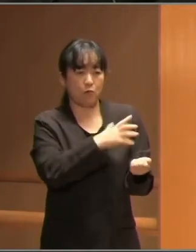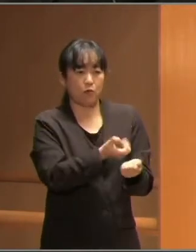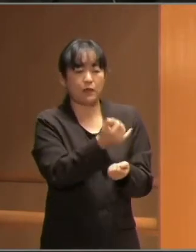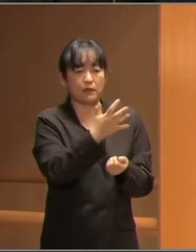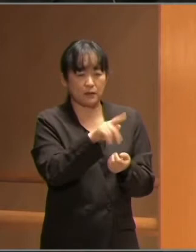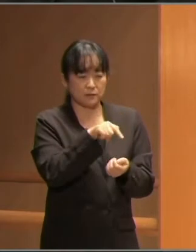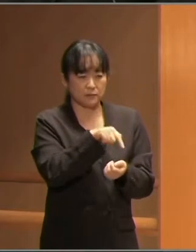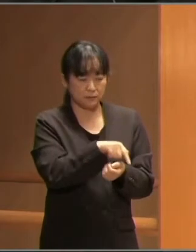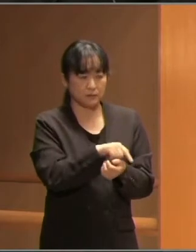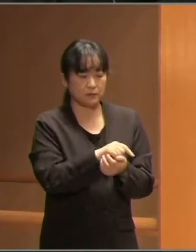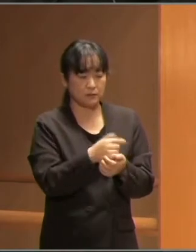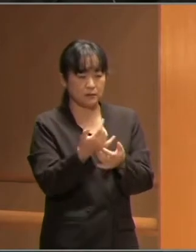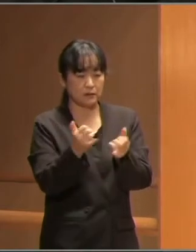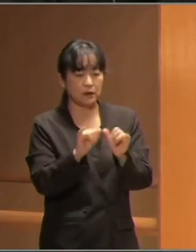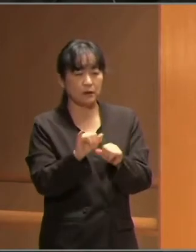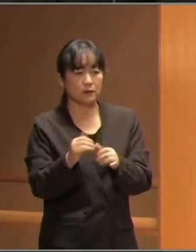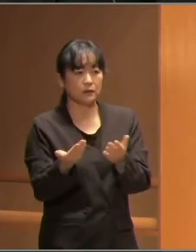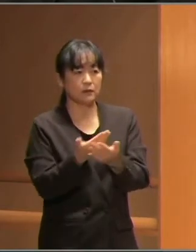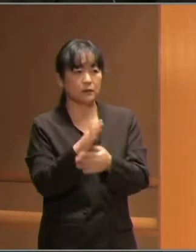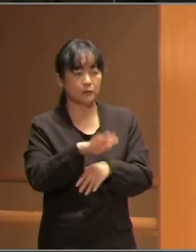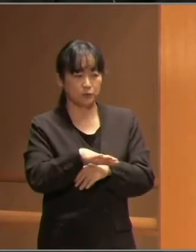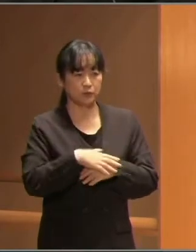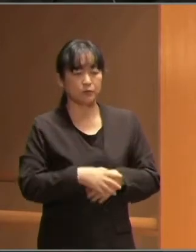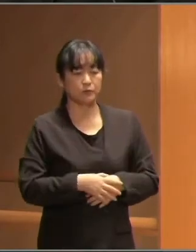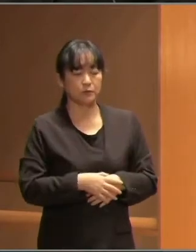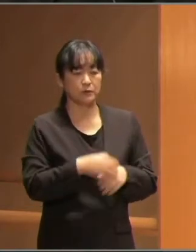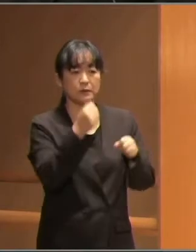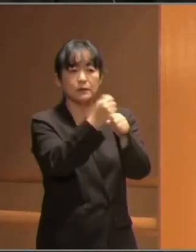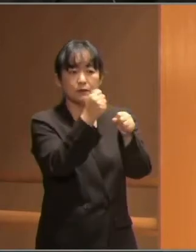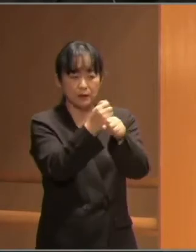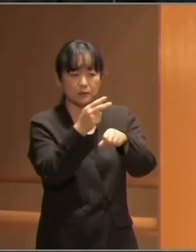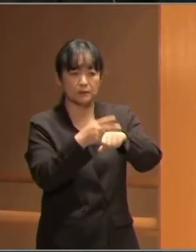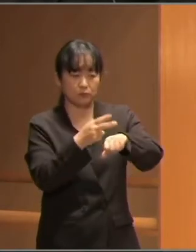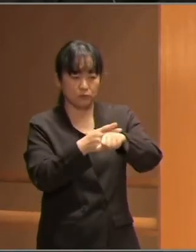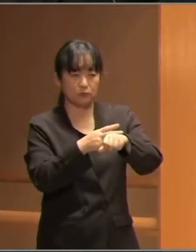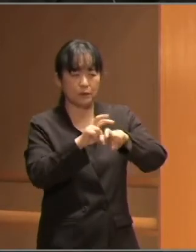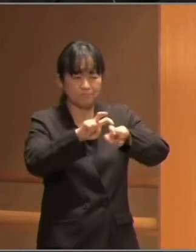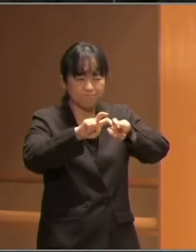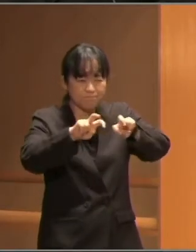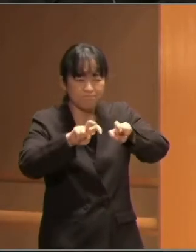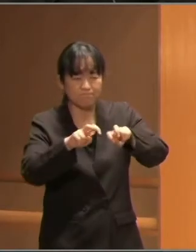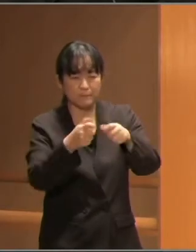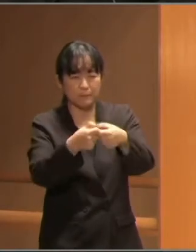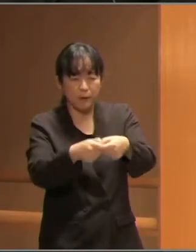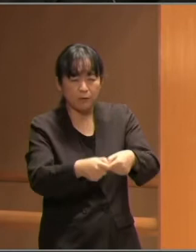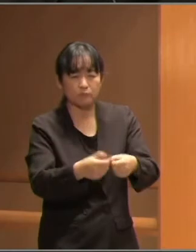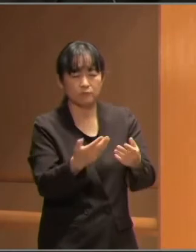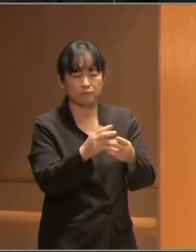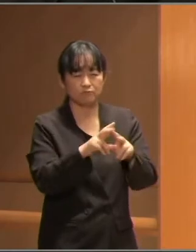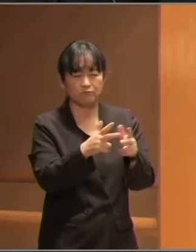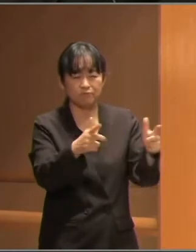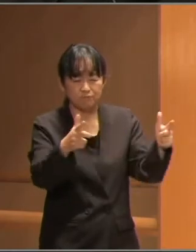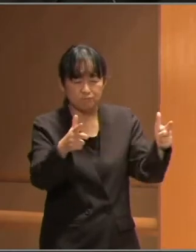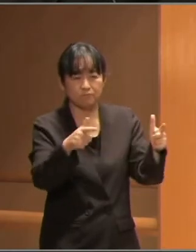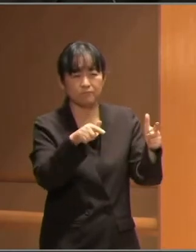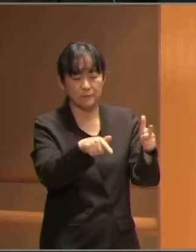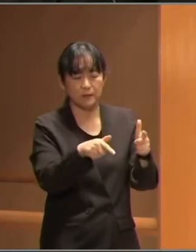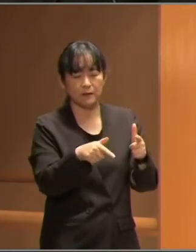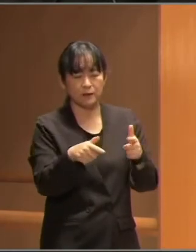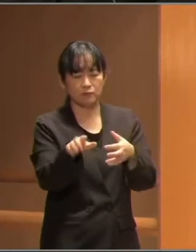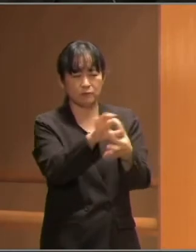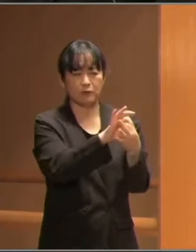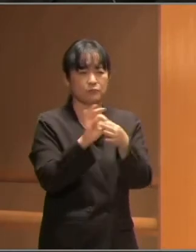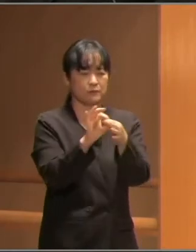to judge. They're engaged with societies with money only. Production and distribution are broken down to details, and the society